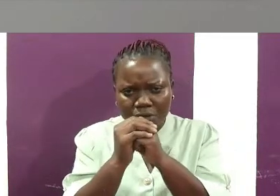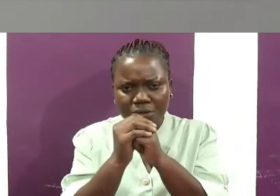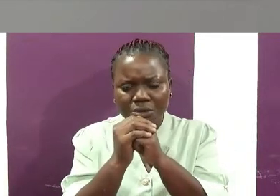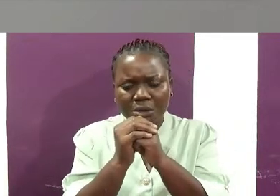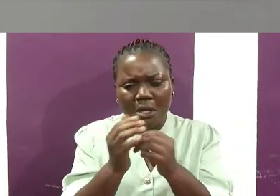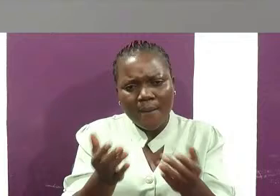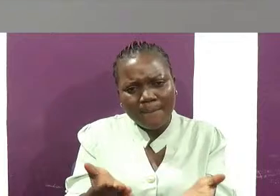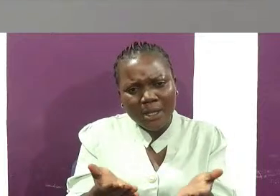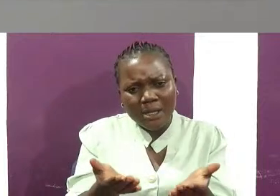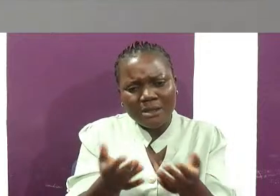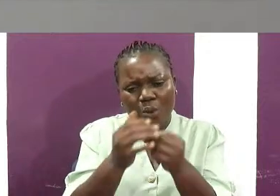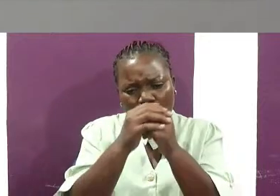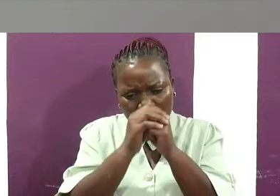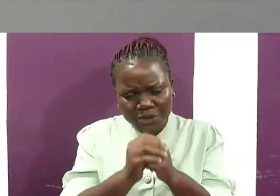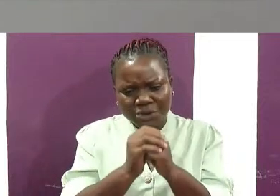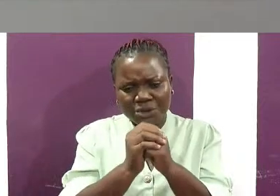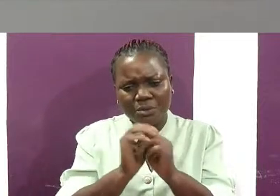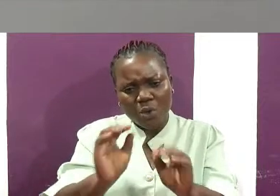And